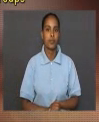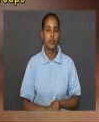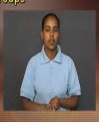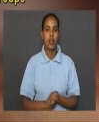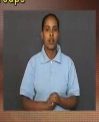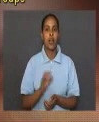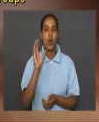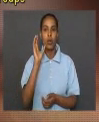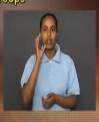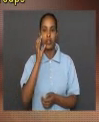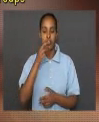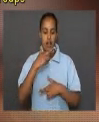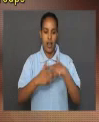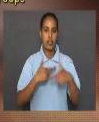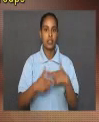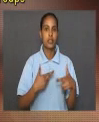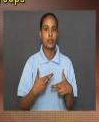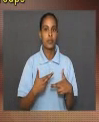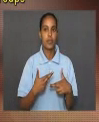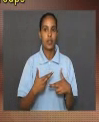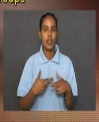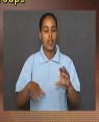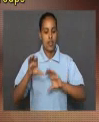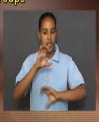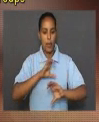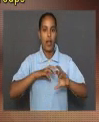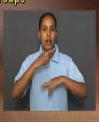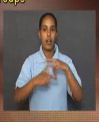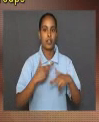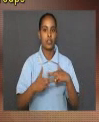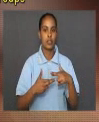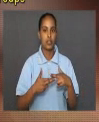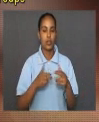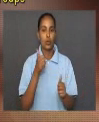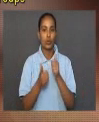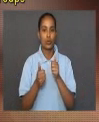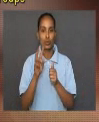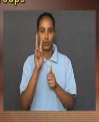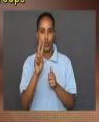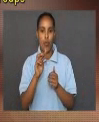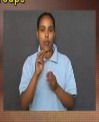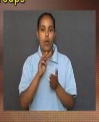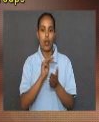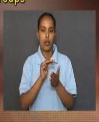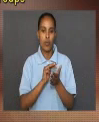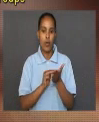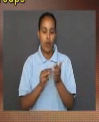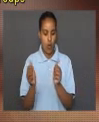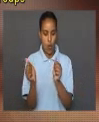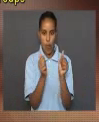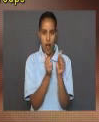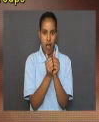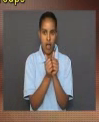A condensation reaction is a chemical reaction in which two molecules